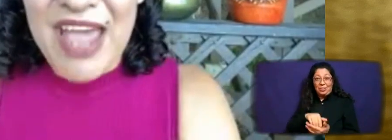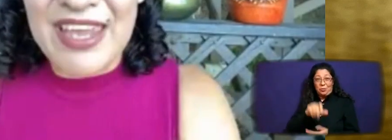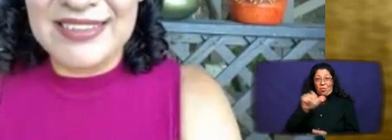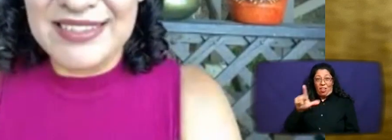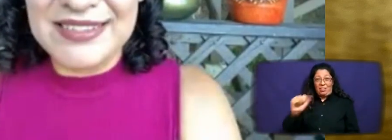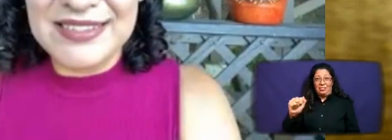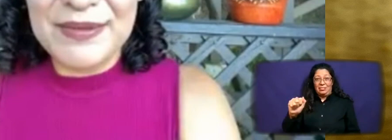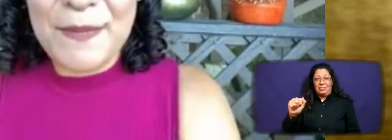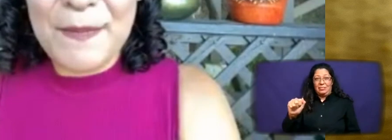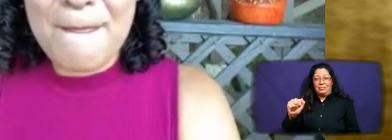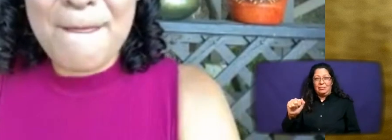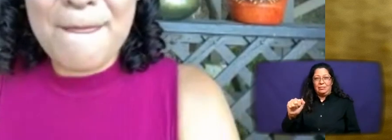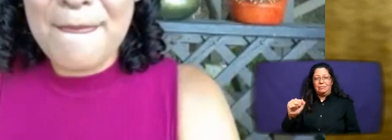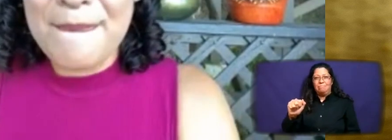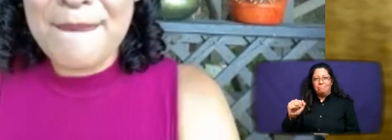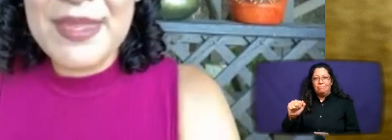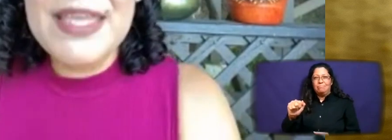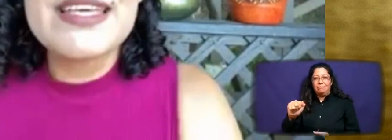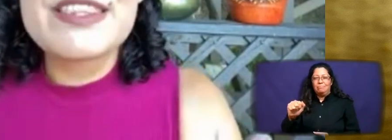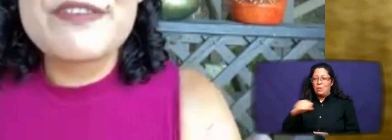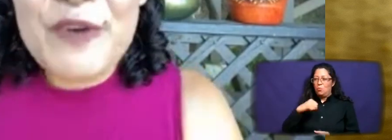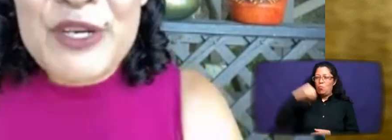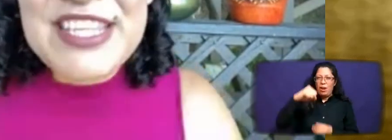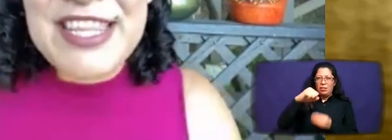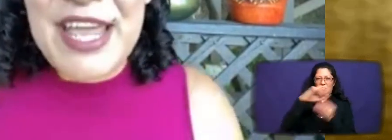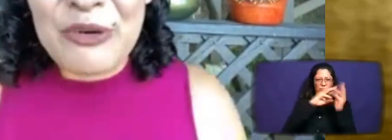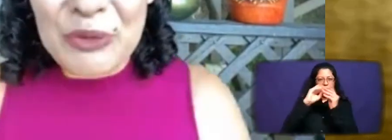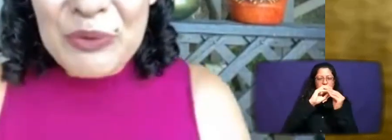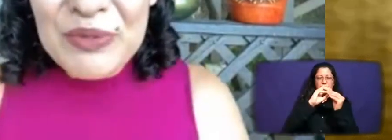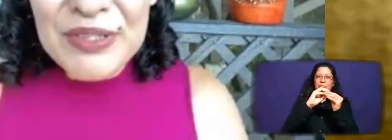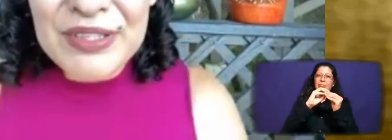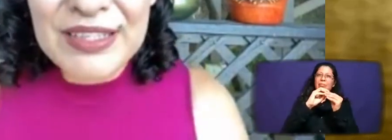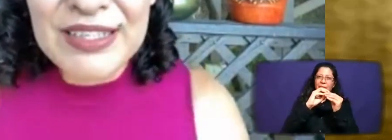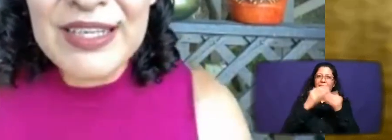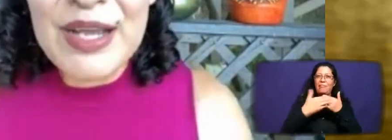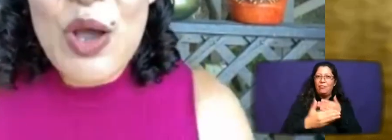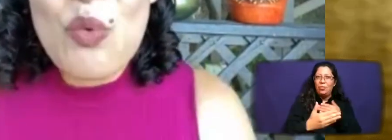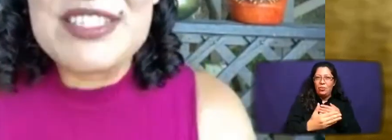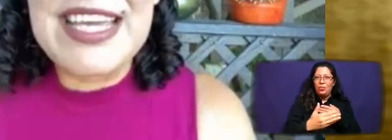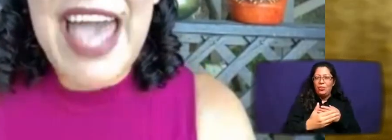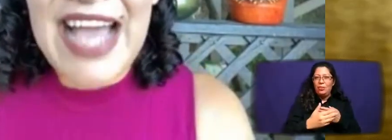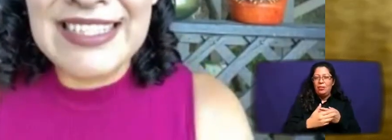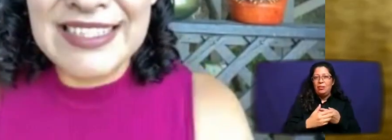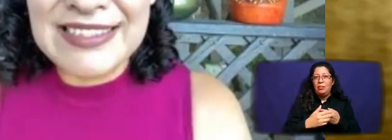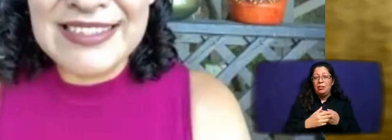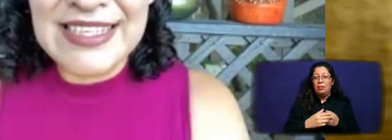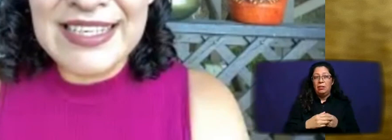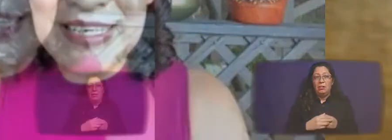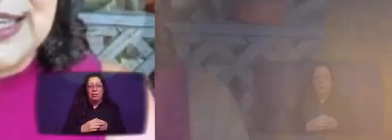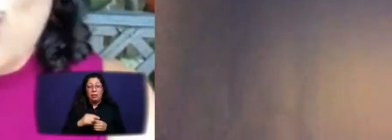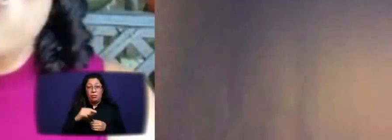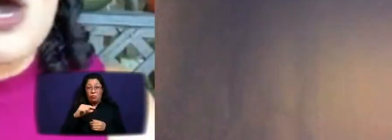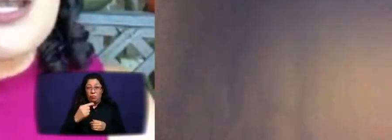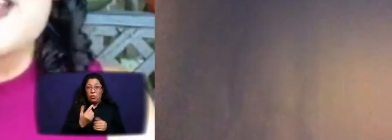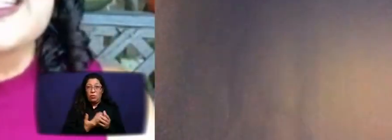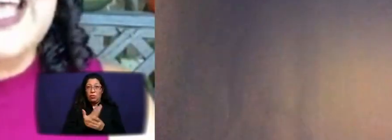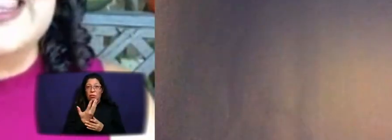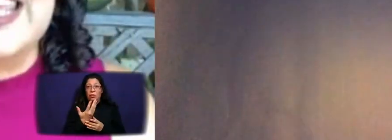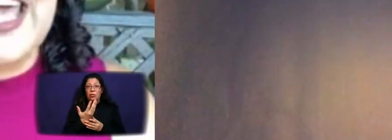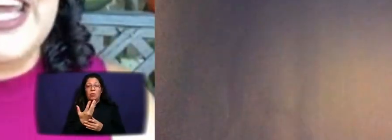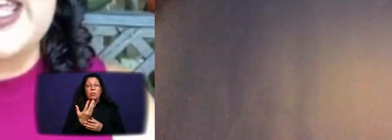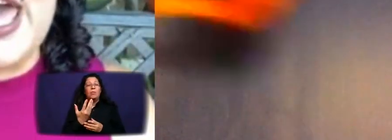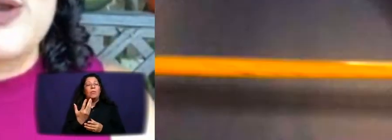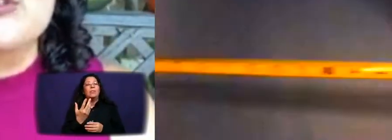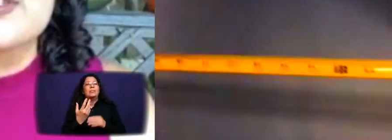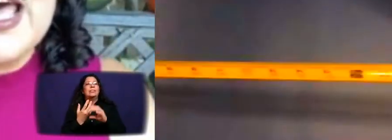the riots. The first thing that grew was the cactus. One of the